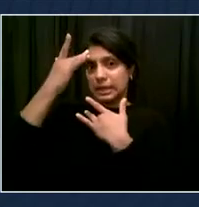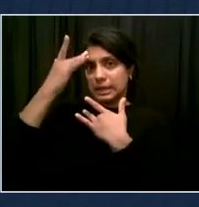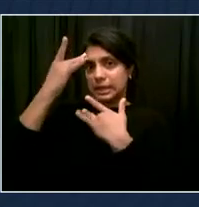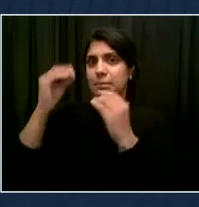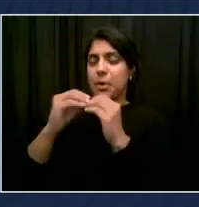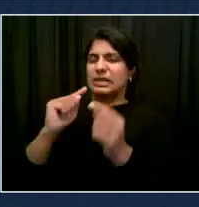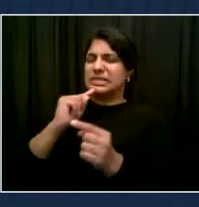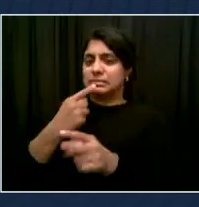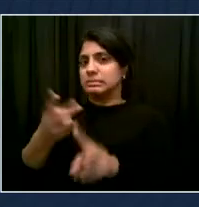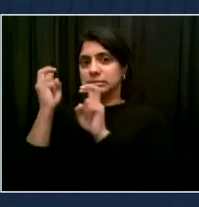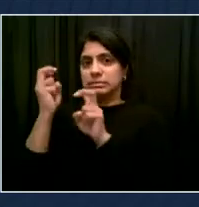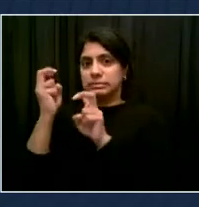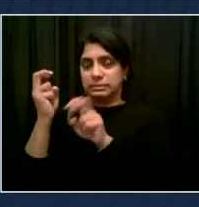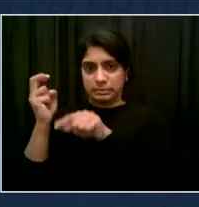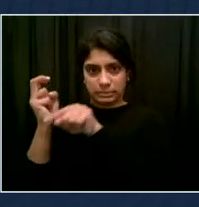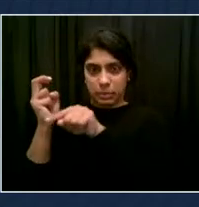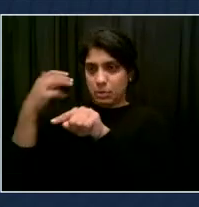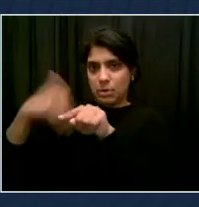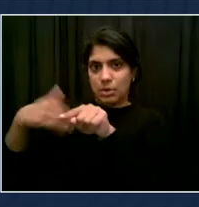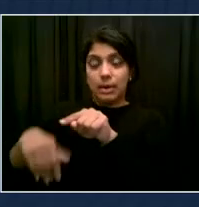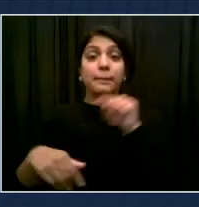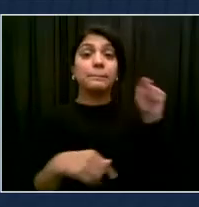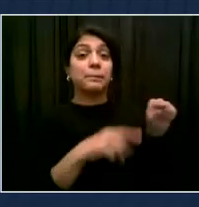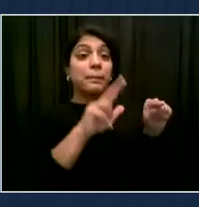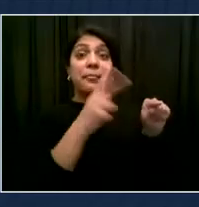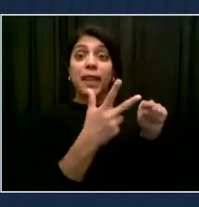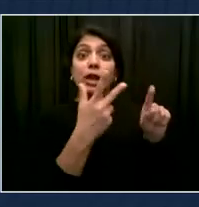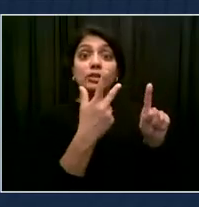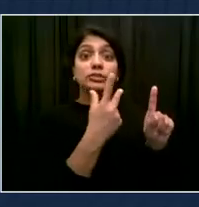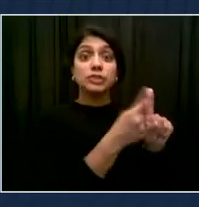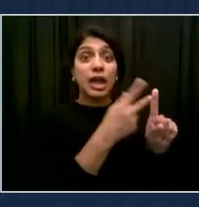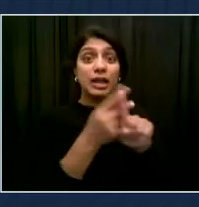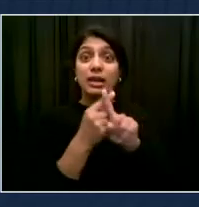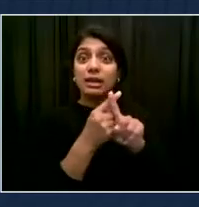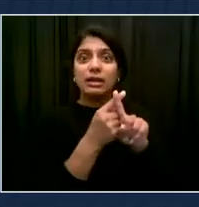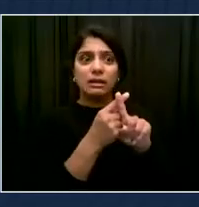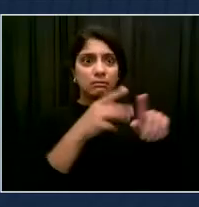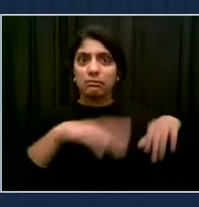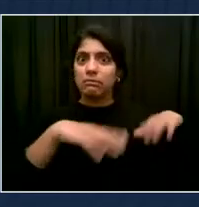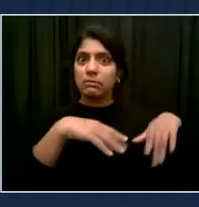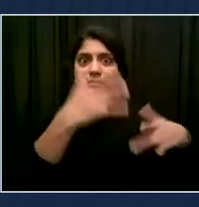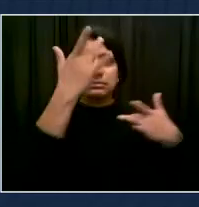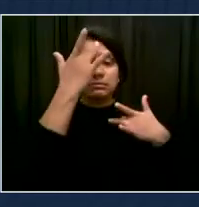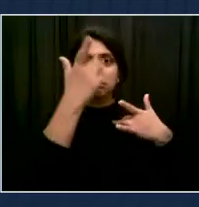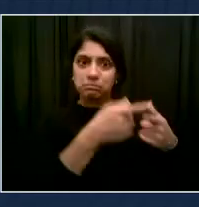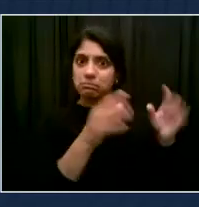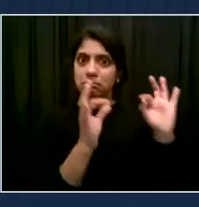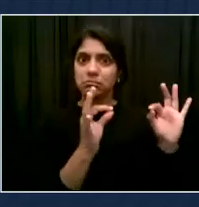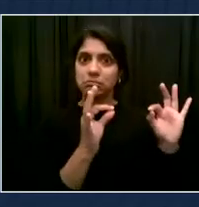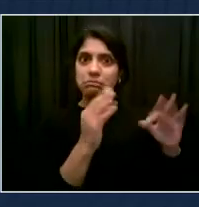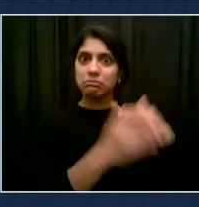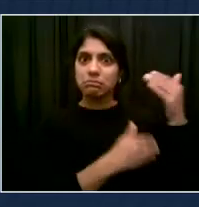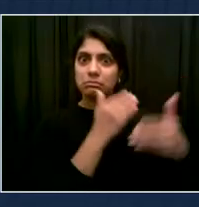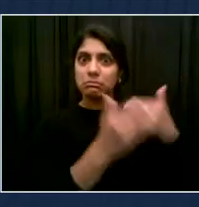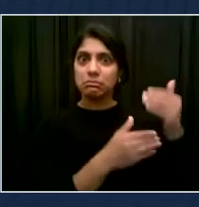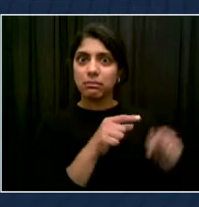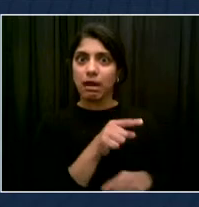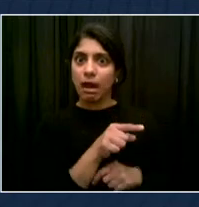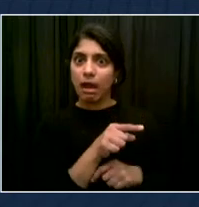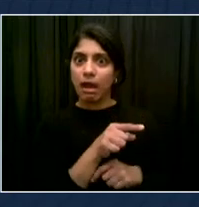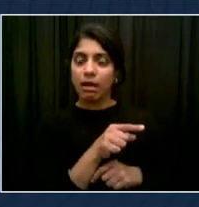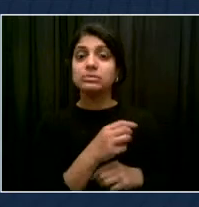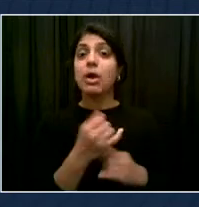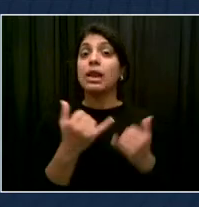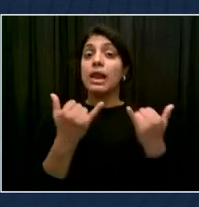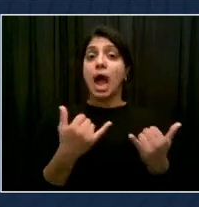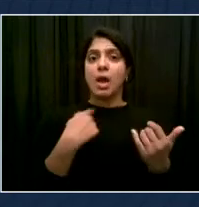Omicron is that we have diminished protection from vaccines. Even with a booster, it is